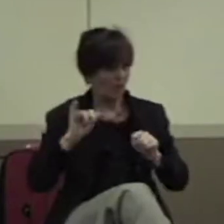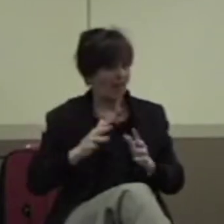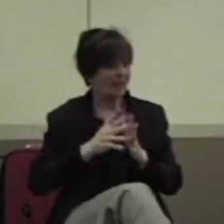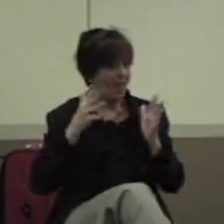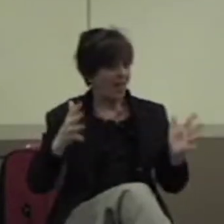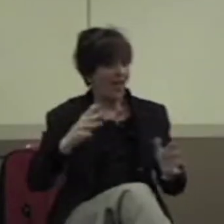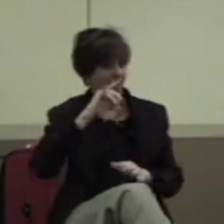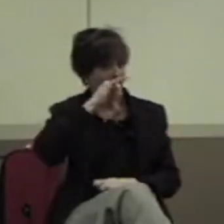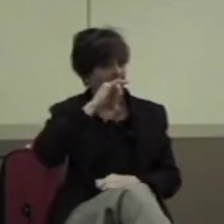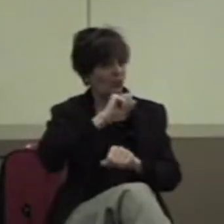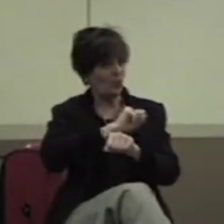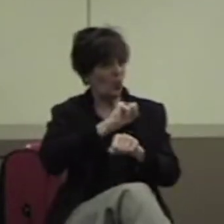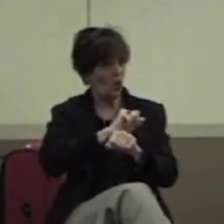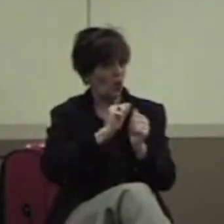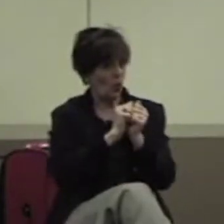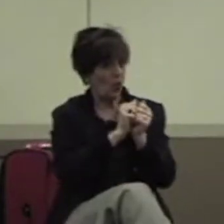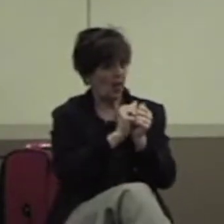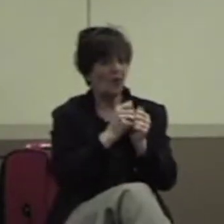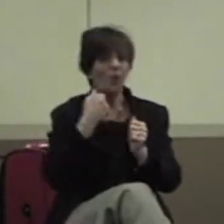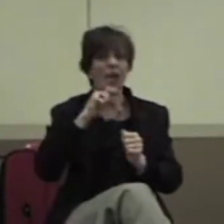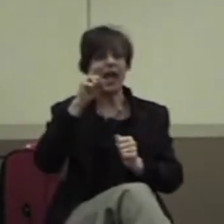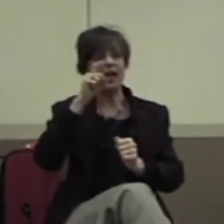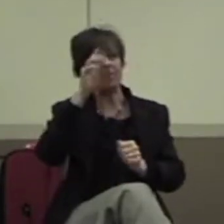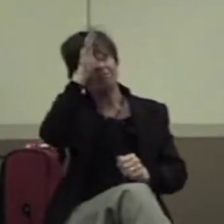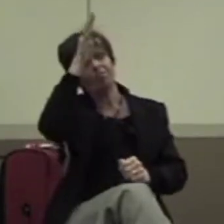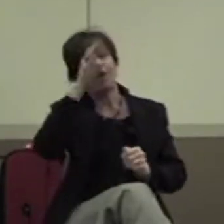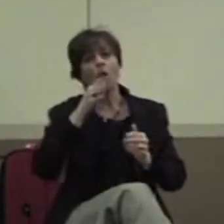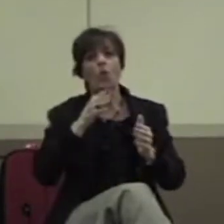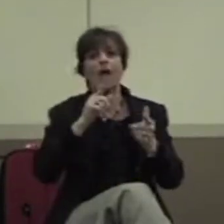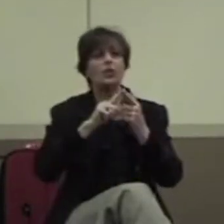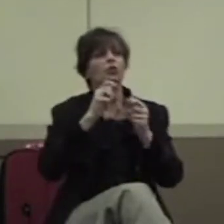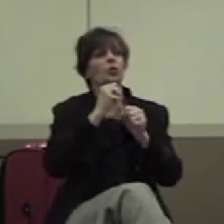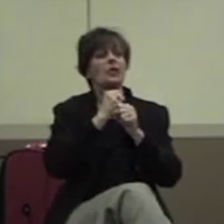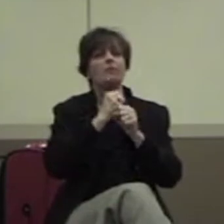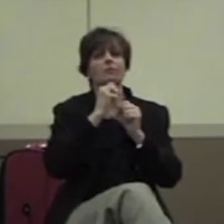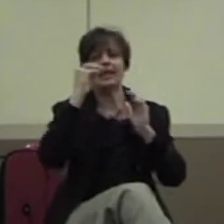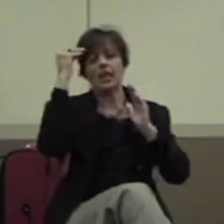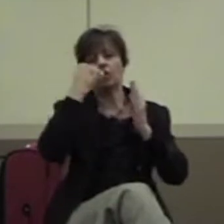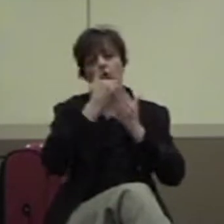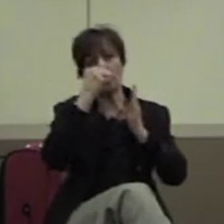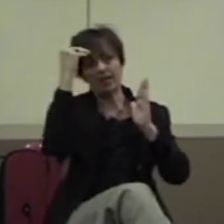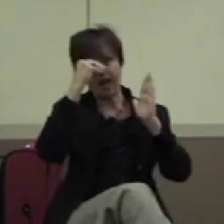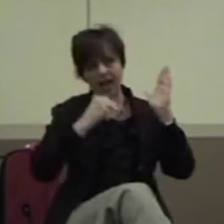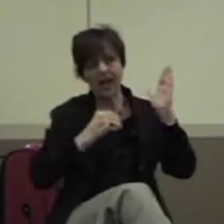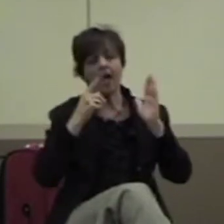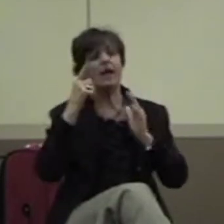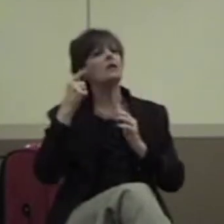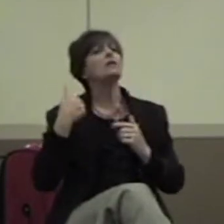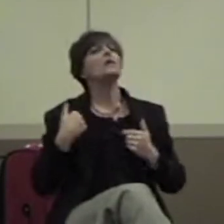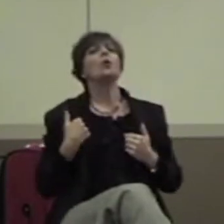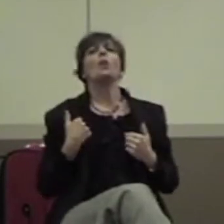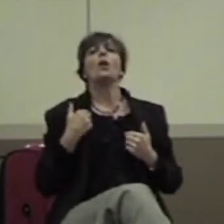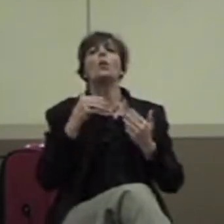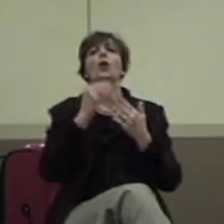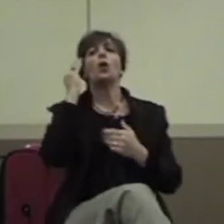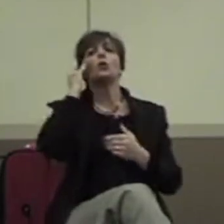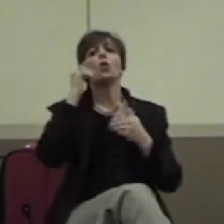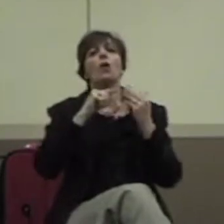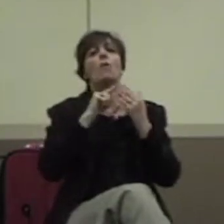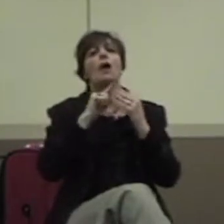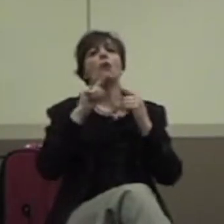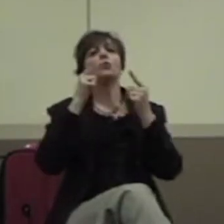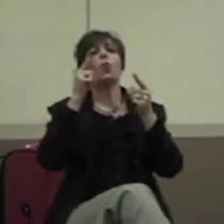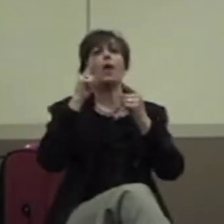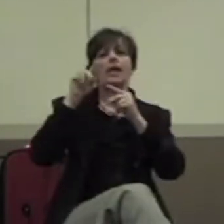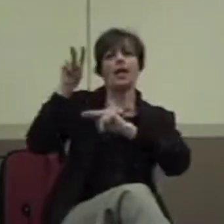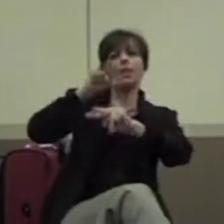that's a lot of kids to be working with. So we had to come up with a way to get good data. And what do we all know